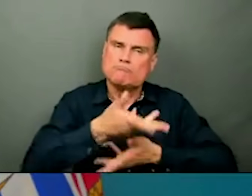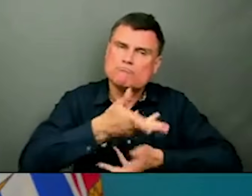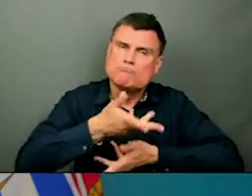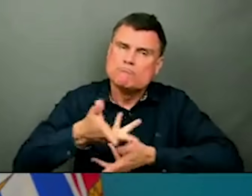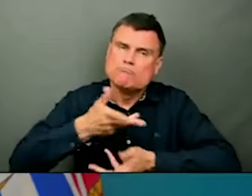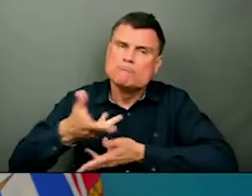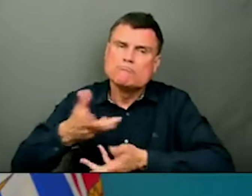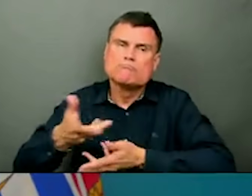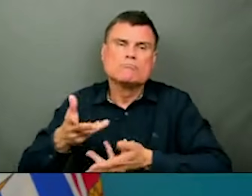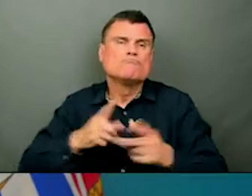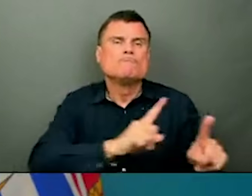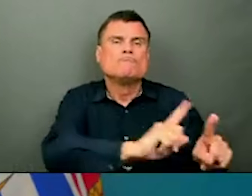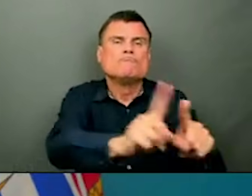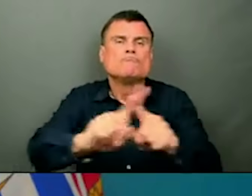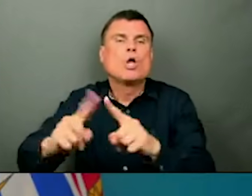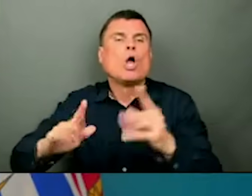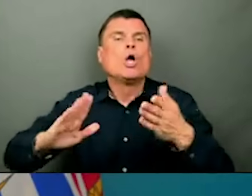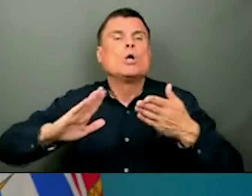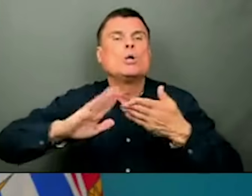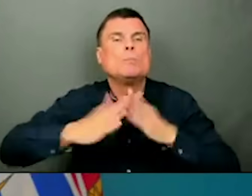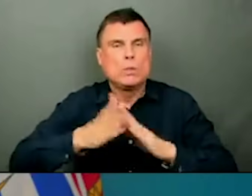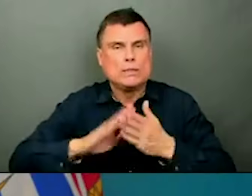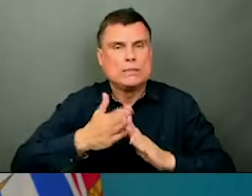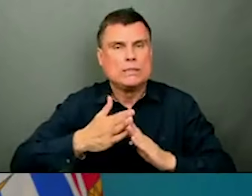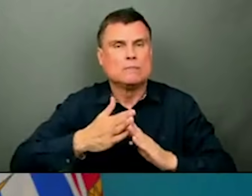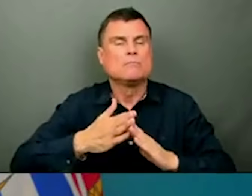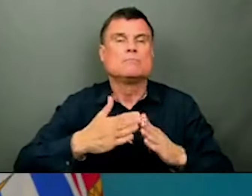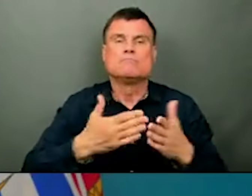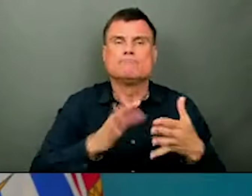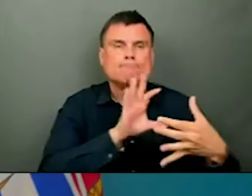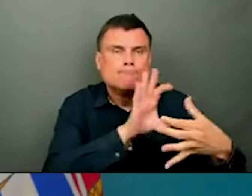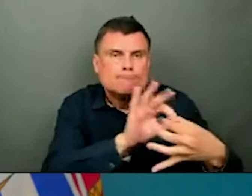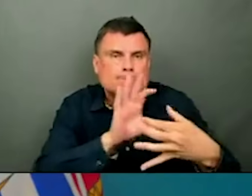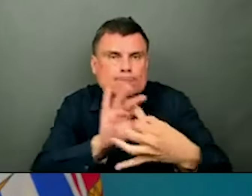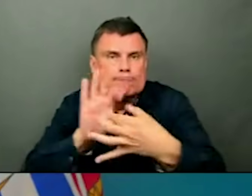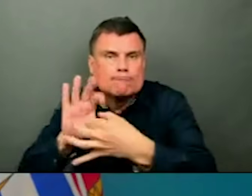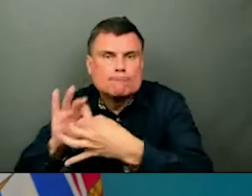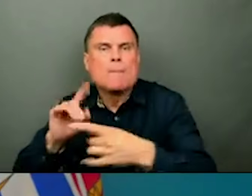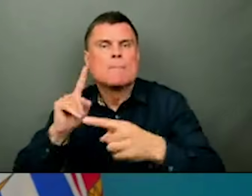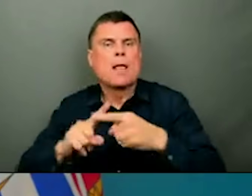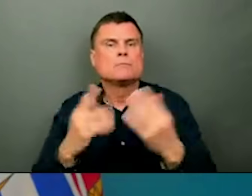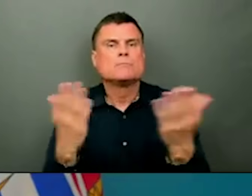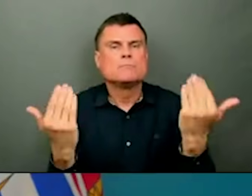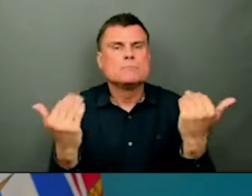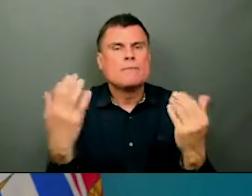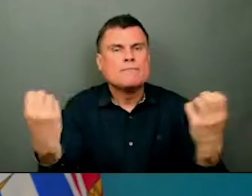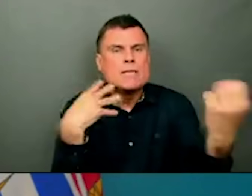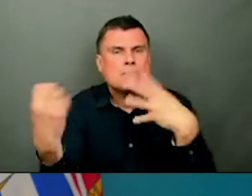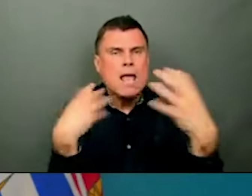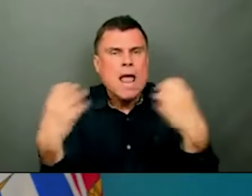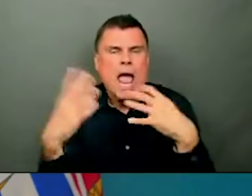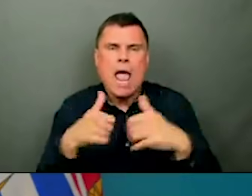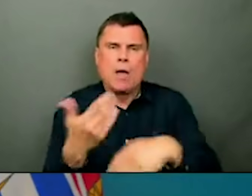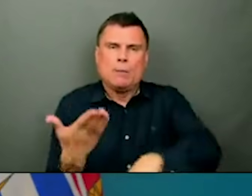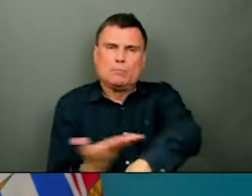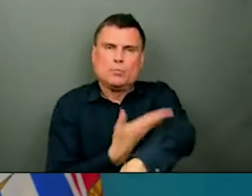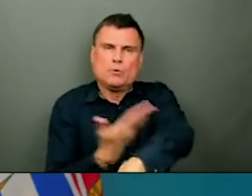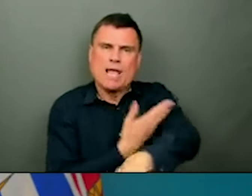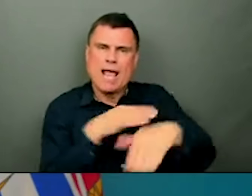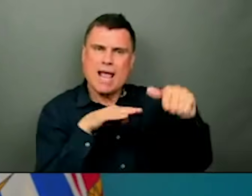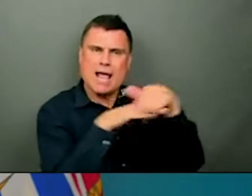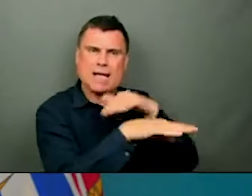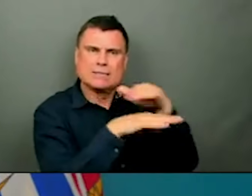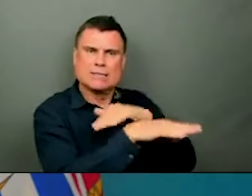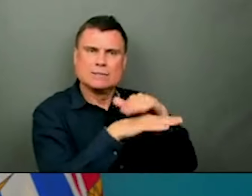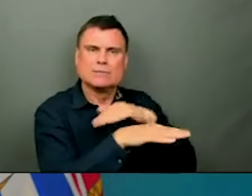ensure that our message is heard by everyone, and we receive feedback, and that feedback guides our how we approach